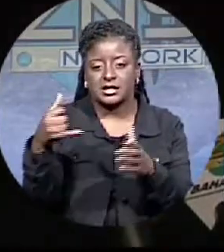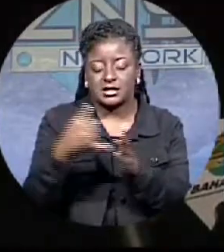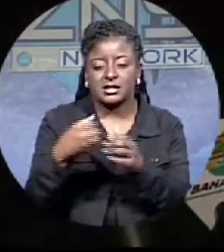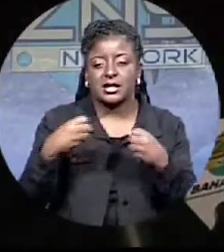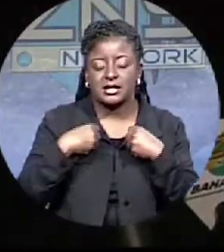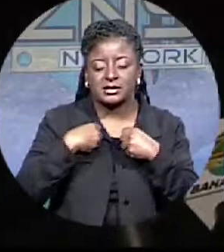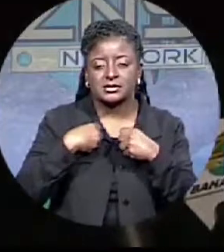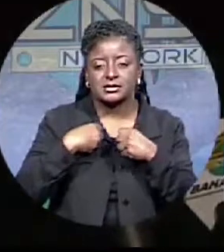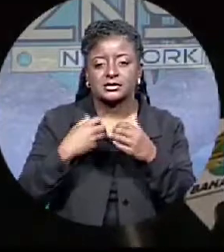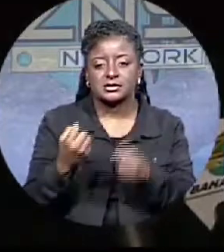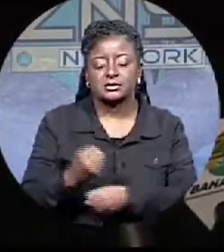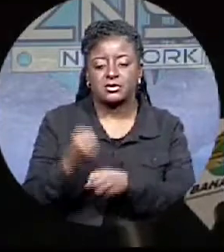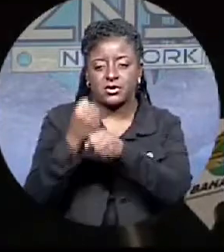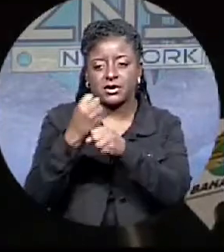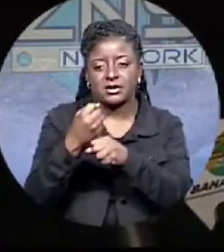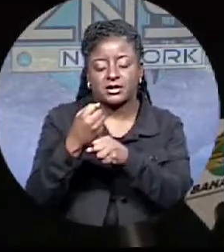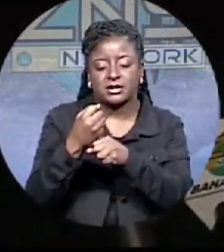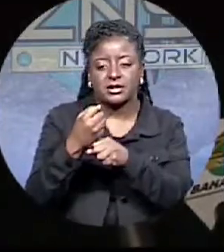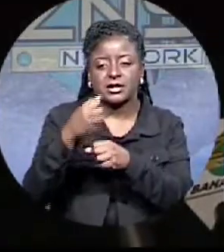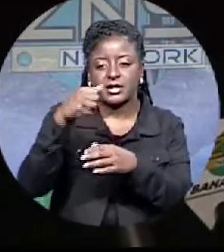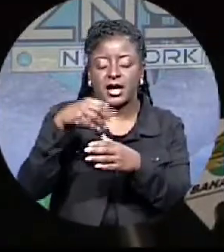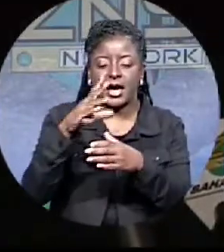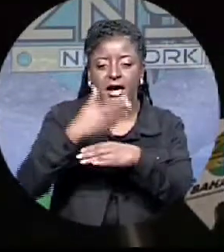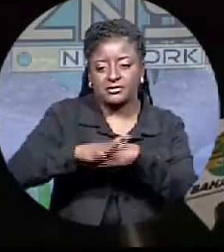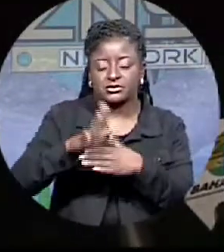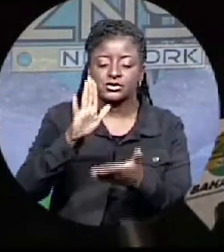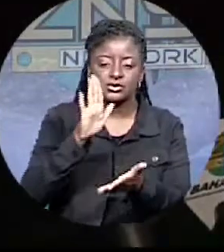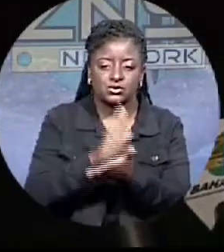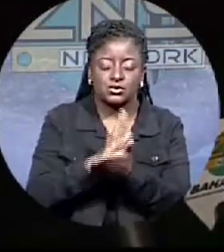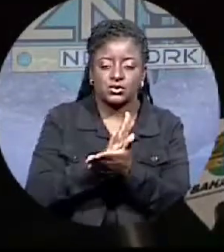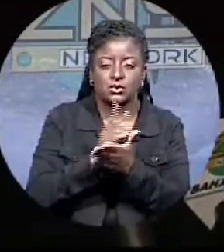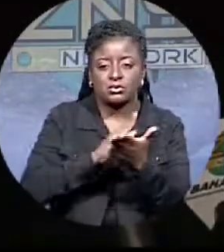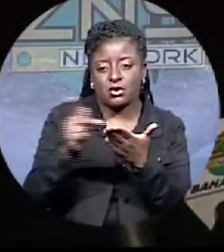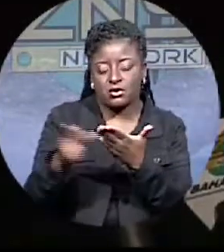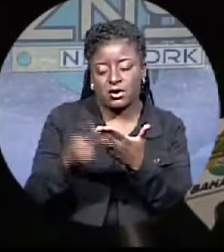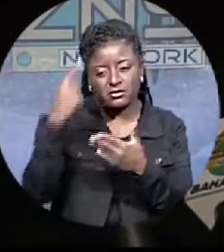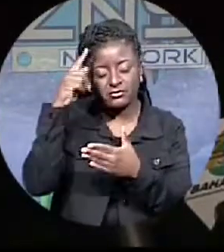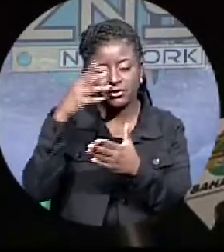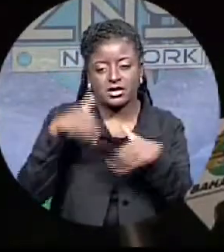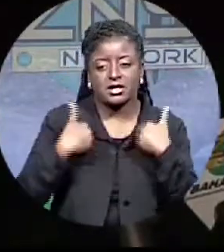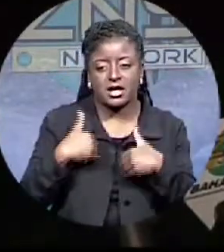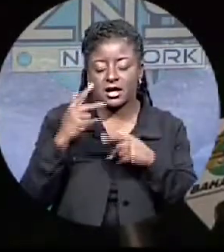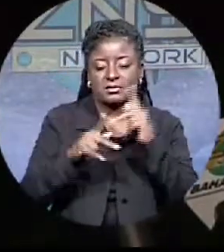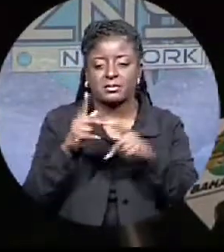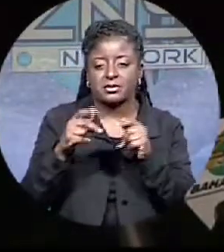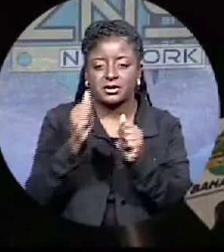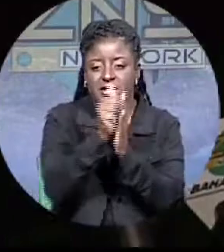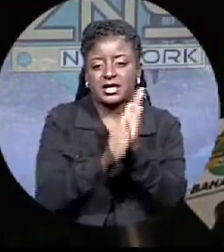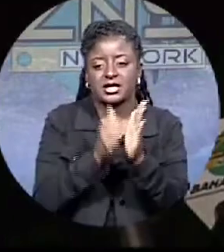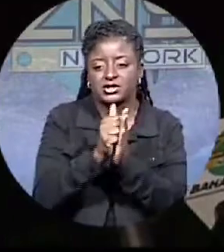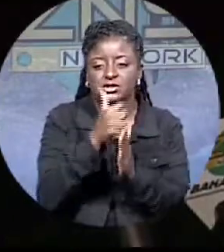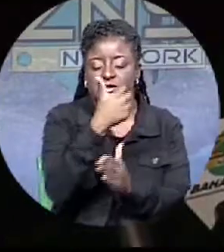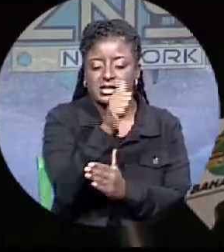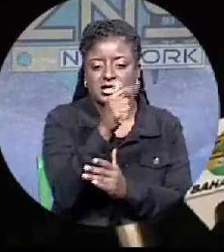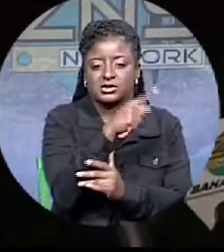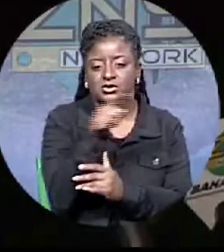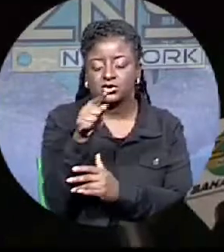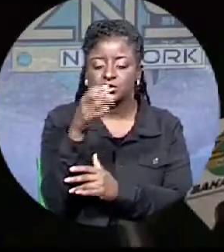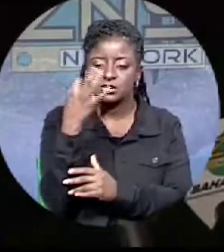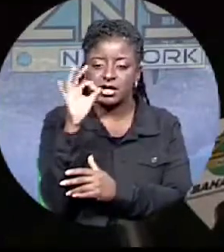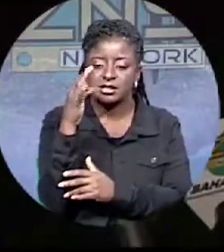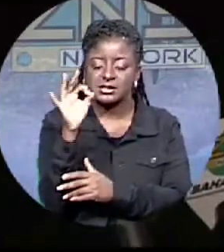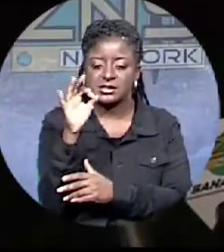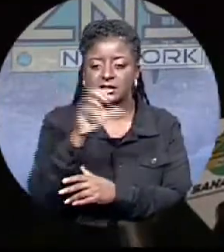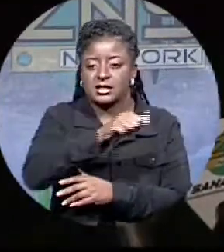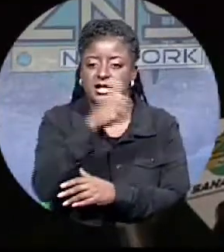program for young people between the ages of 10 and 19. Another program that will benefit from the funds